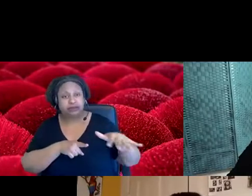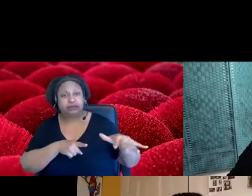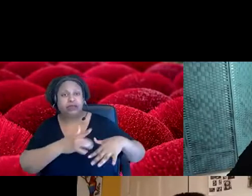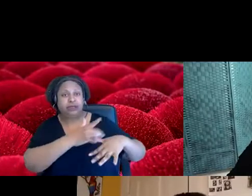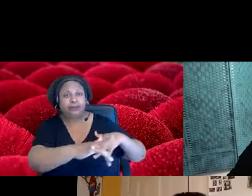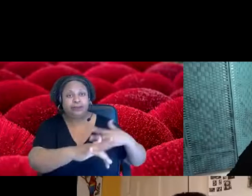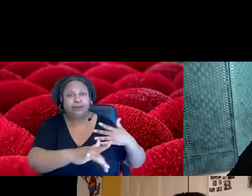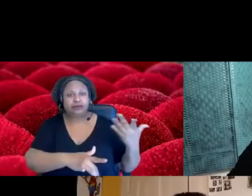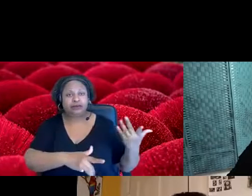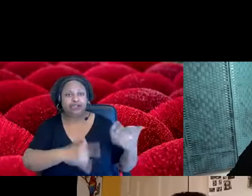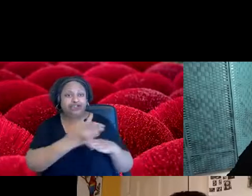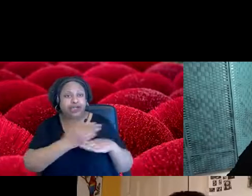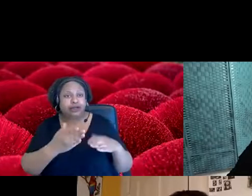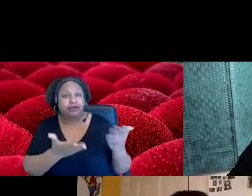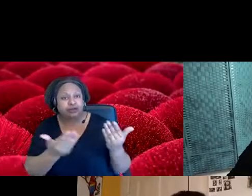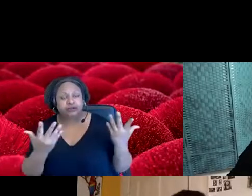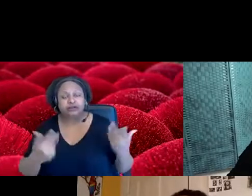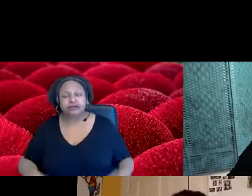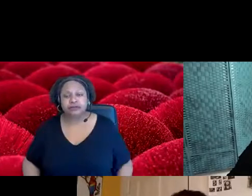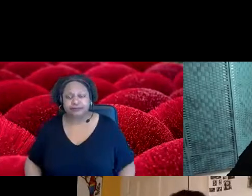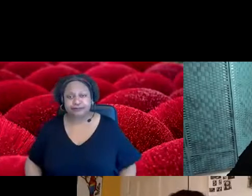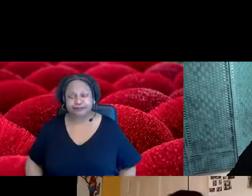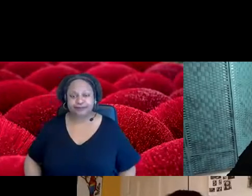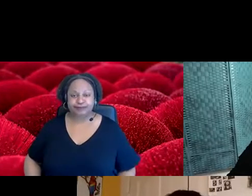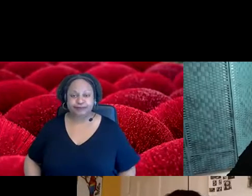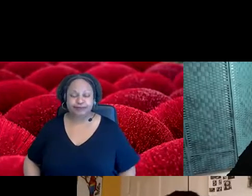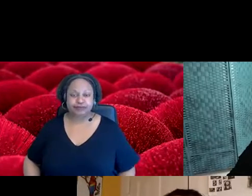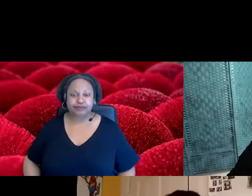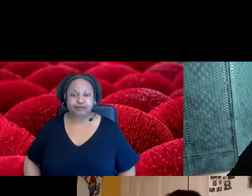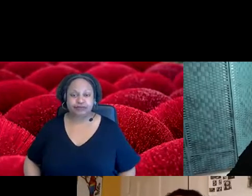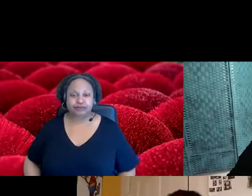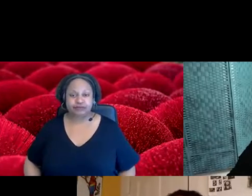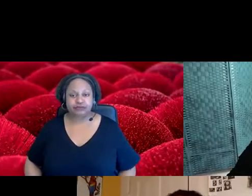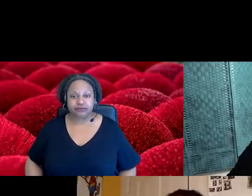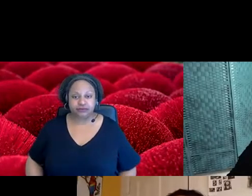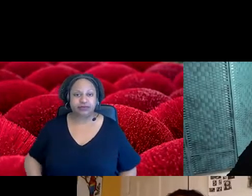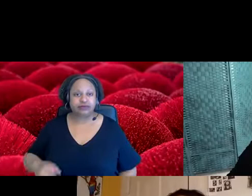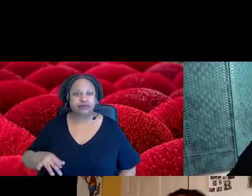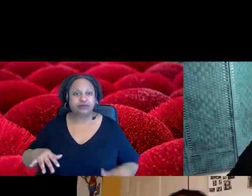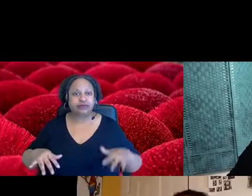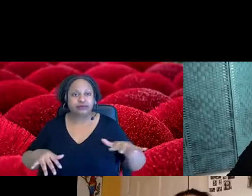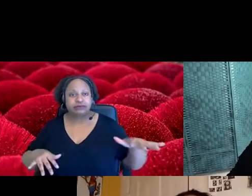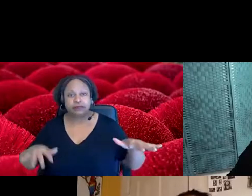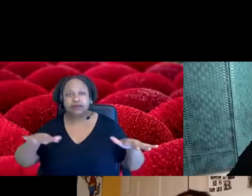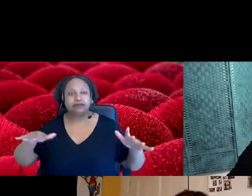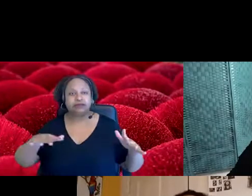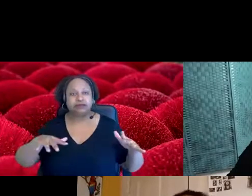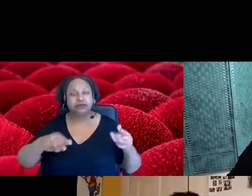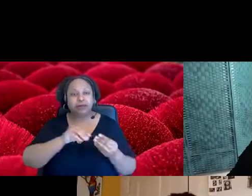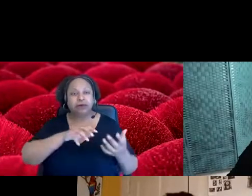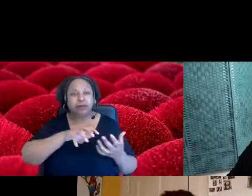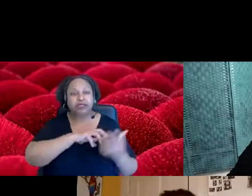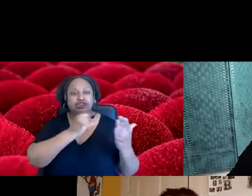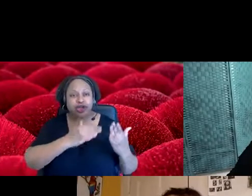I think imbuing these spaces with a greater variety of artists and disciplines, like I